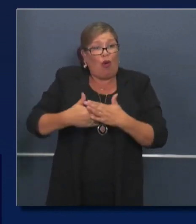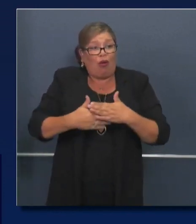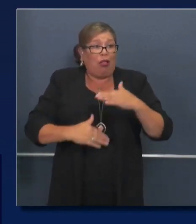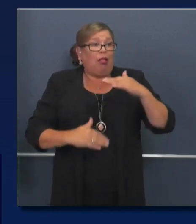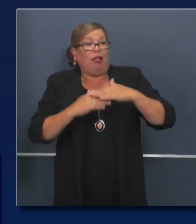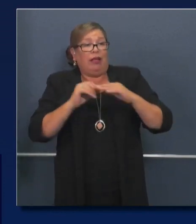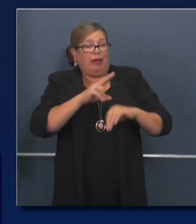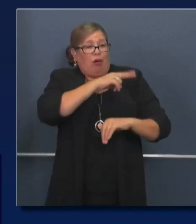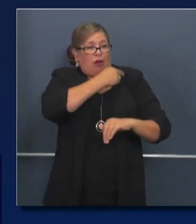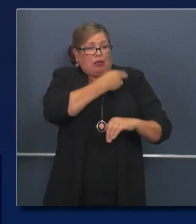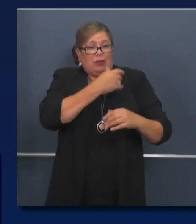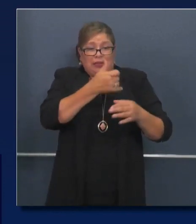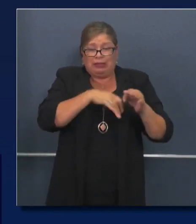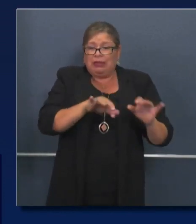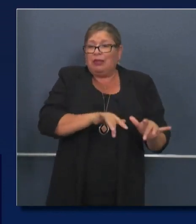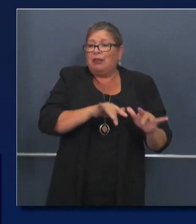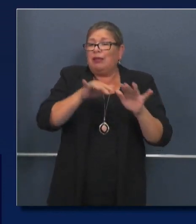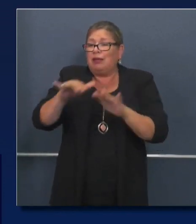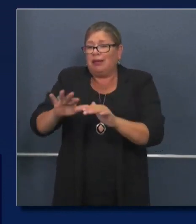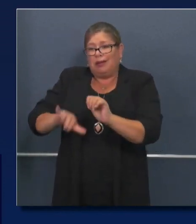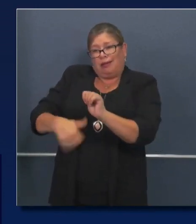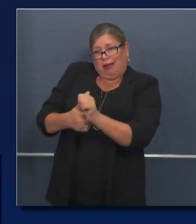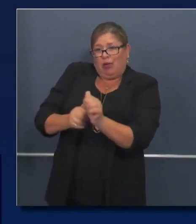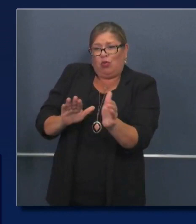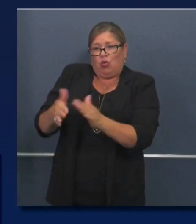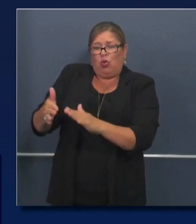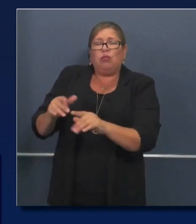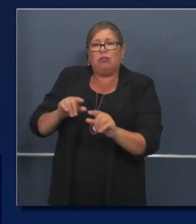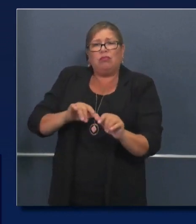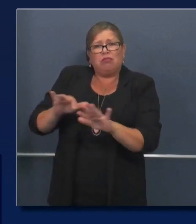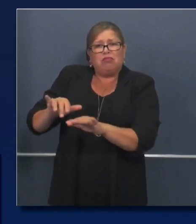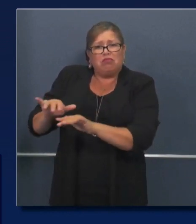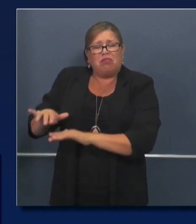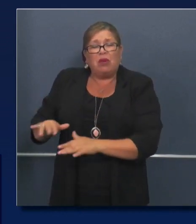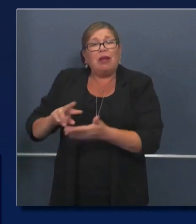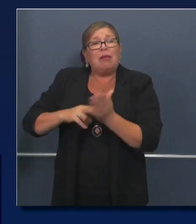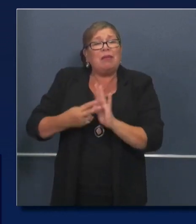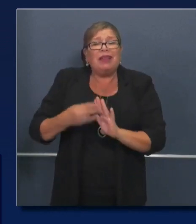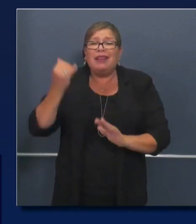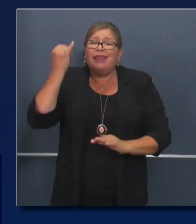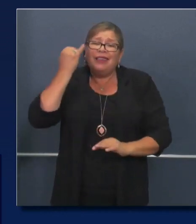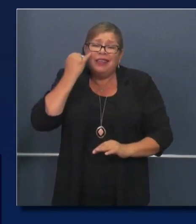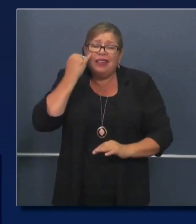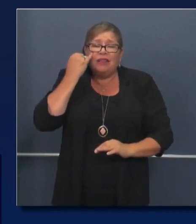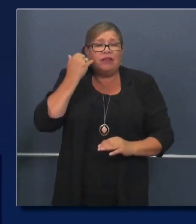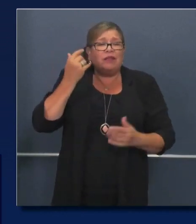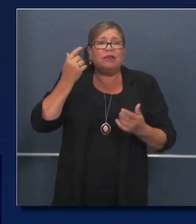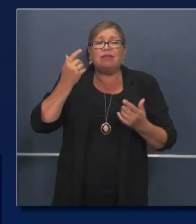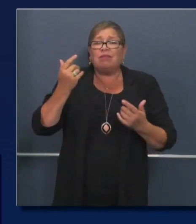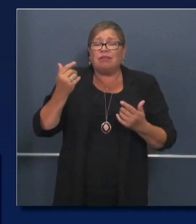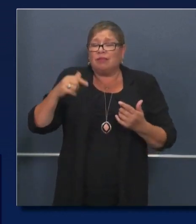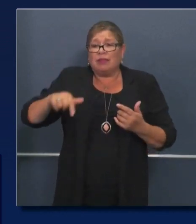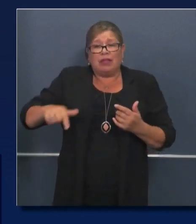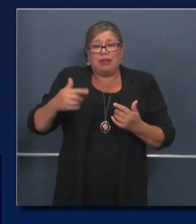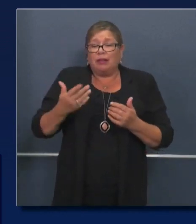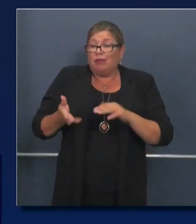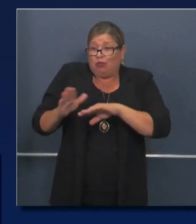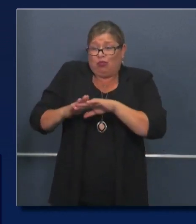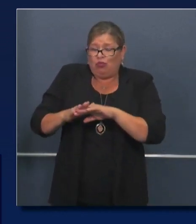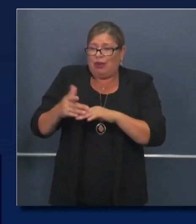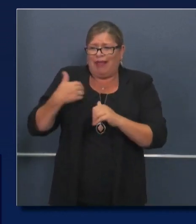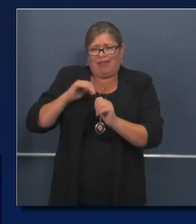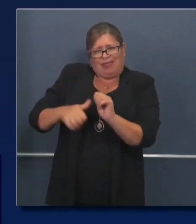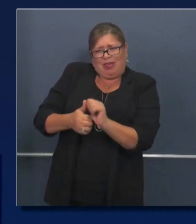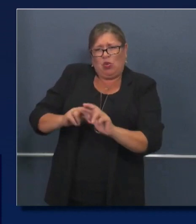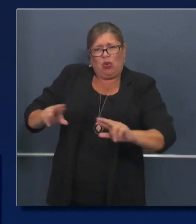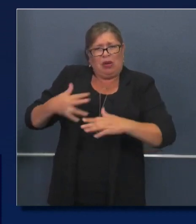that are currently available to be targeted if there's flare-ups or needs across the state of California. So we're